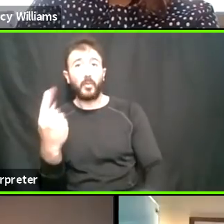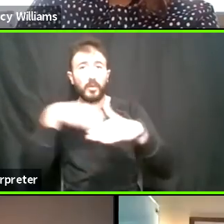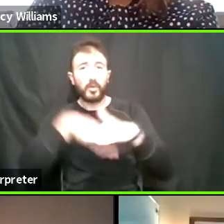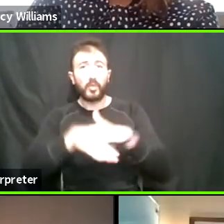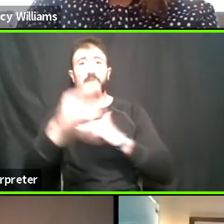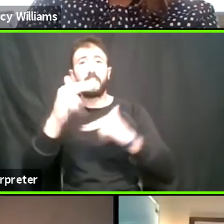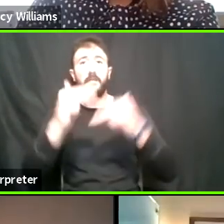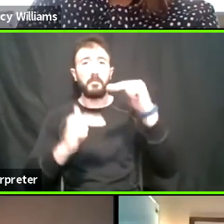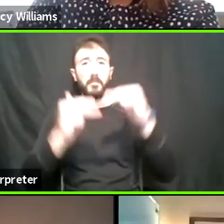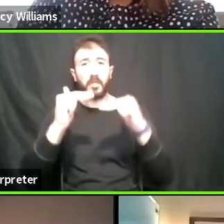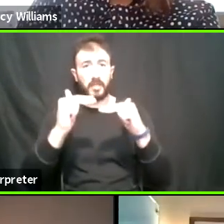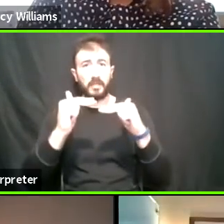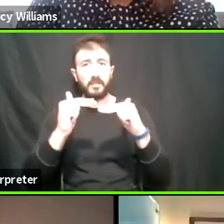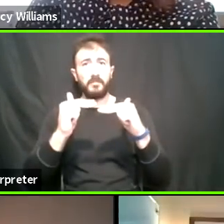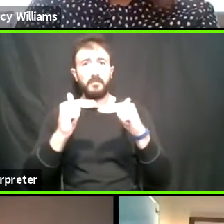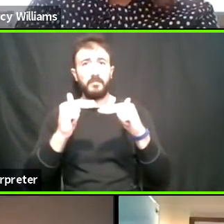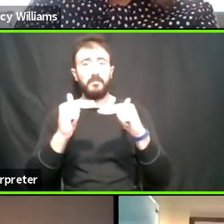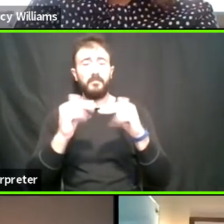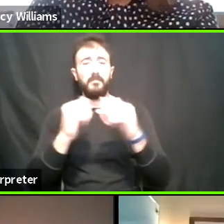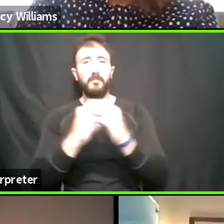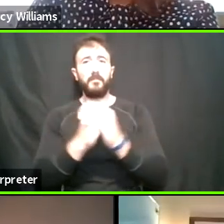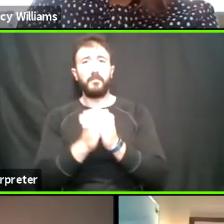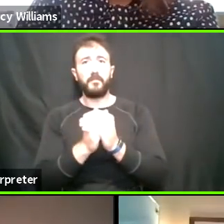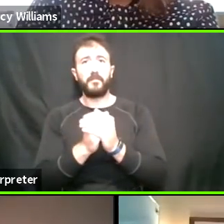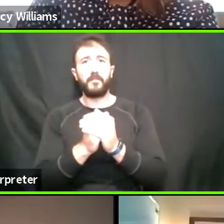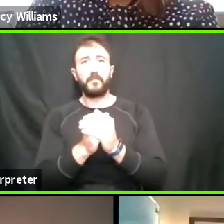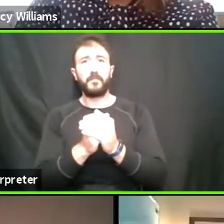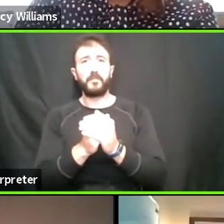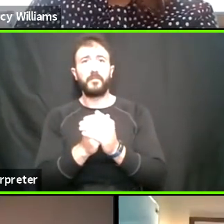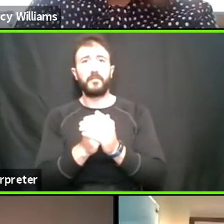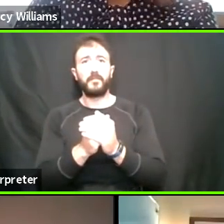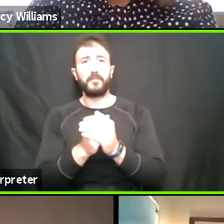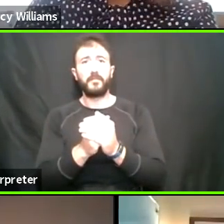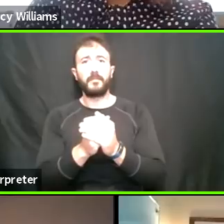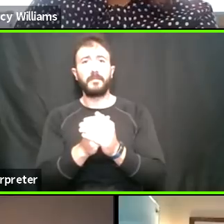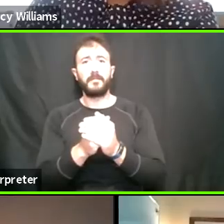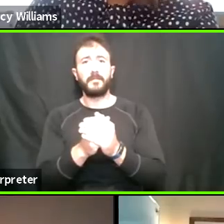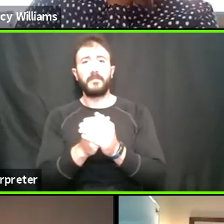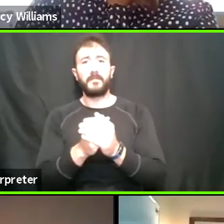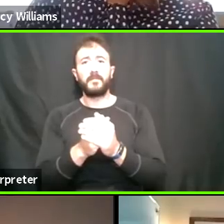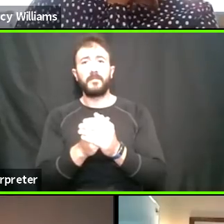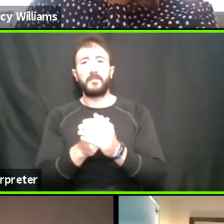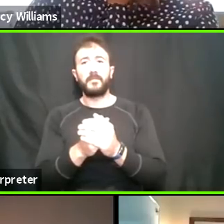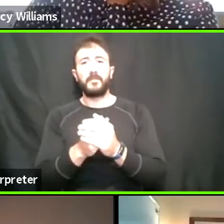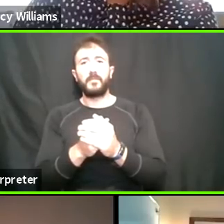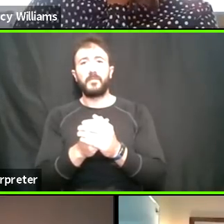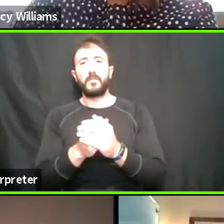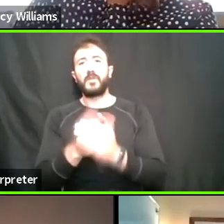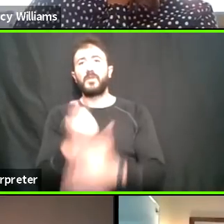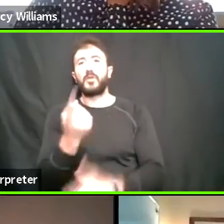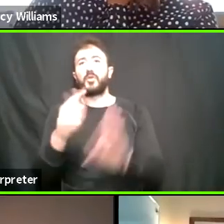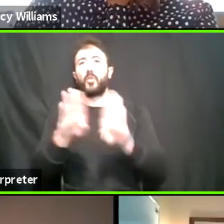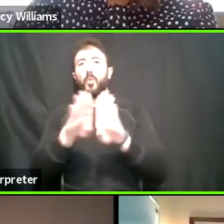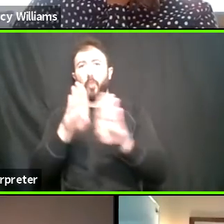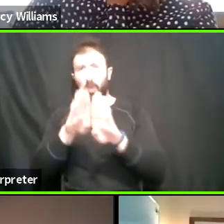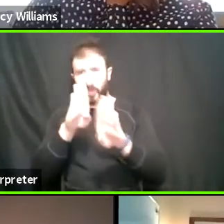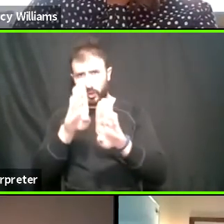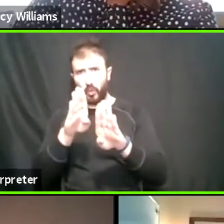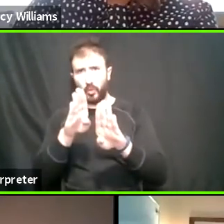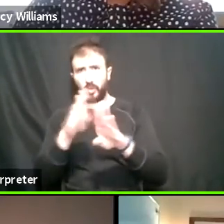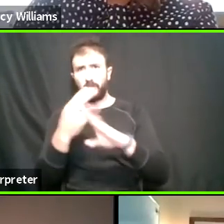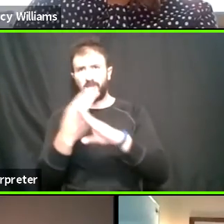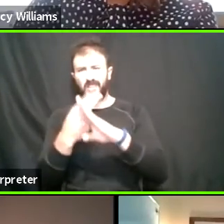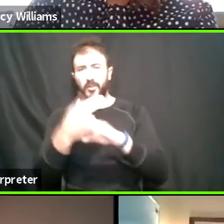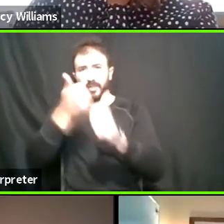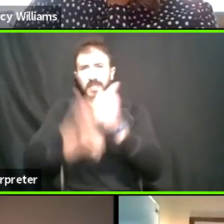of touching on what Sally Jo said before, anybody who comes into our buildings will come through that single point of entry, and they will be checked then